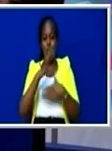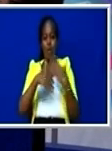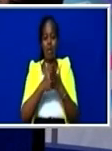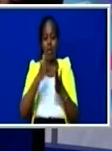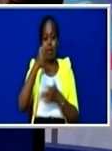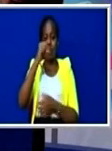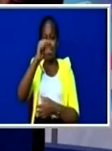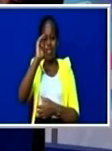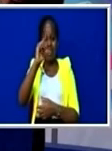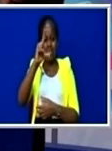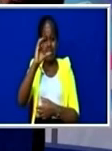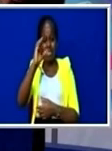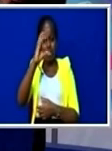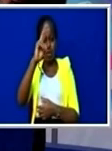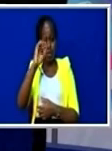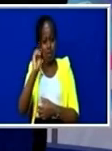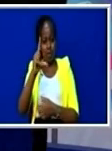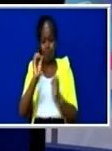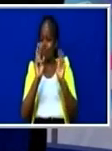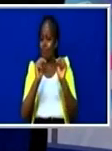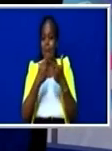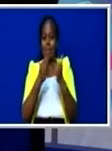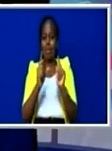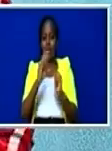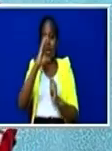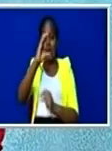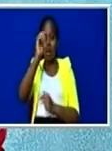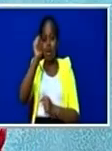glycerol. no, carbon. Carbohydrates.